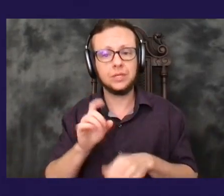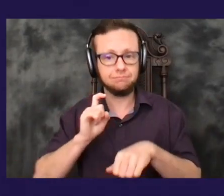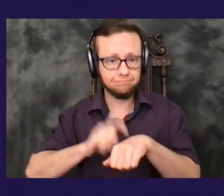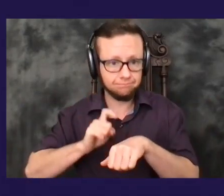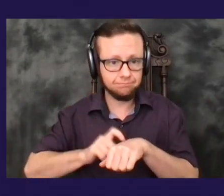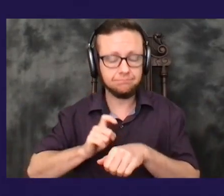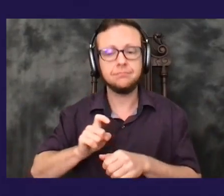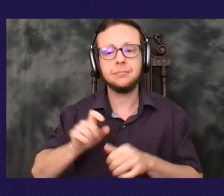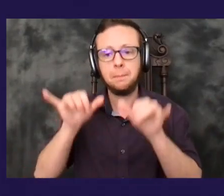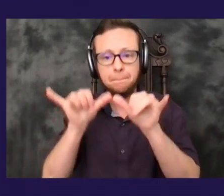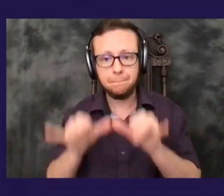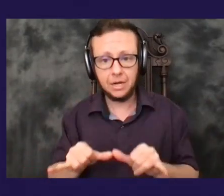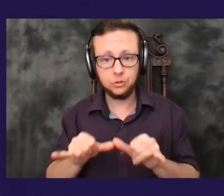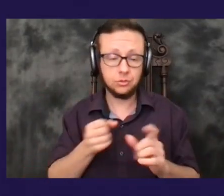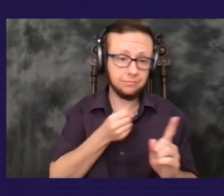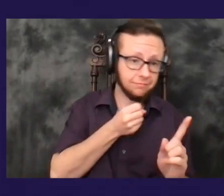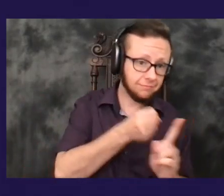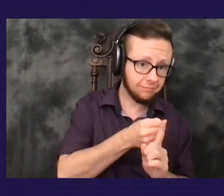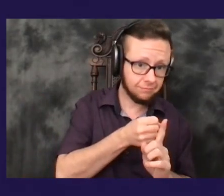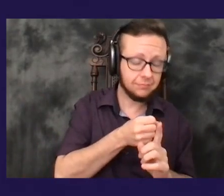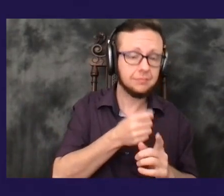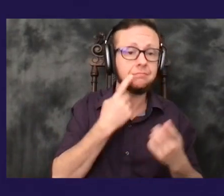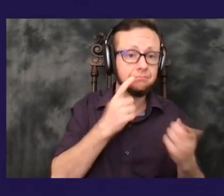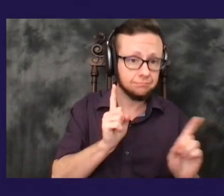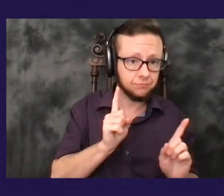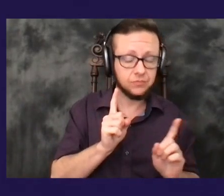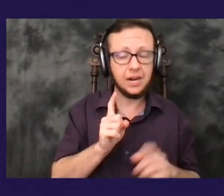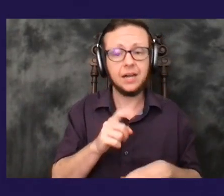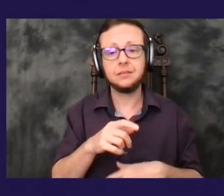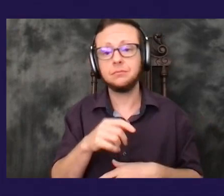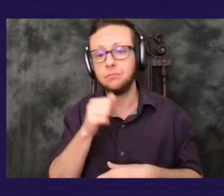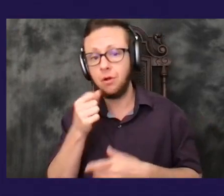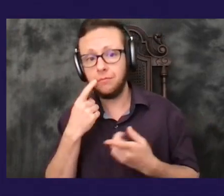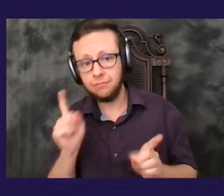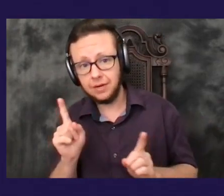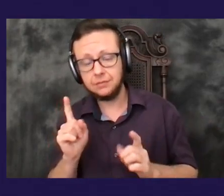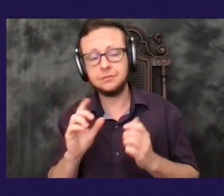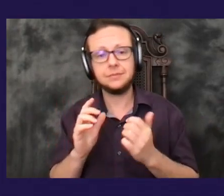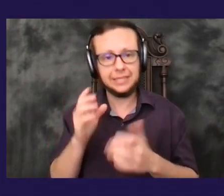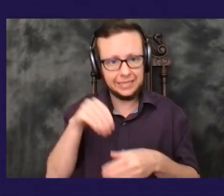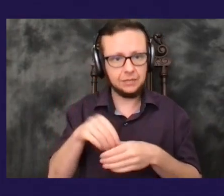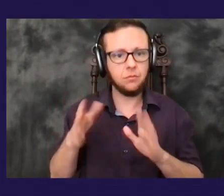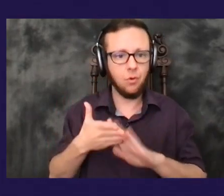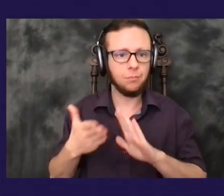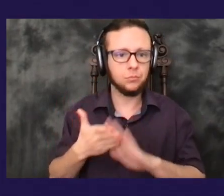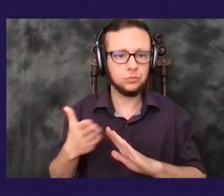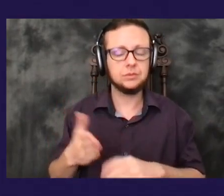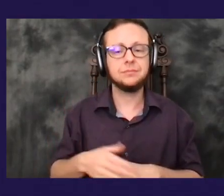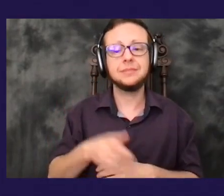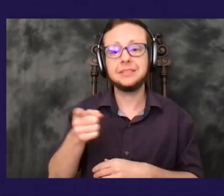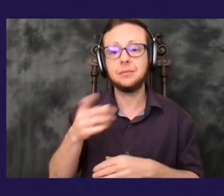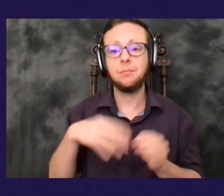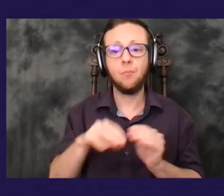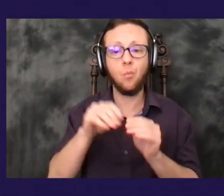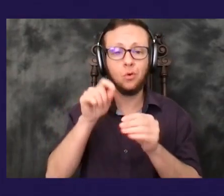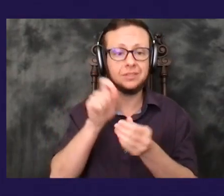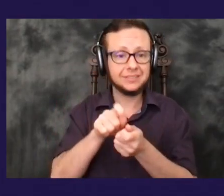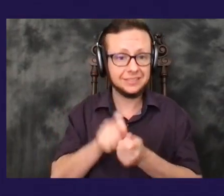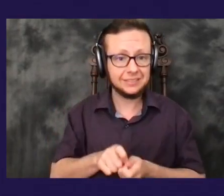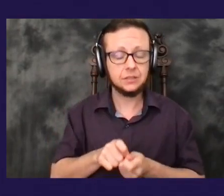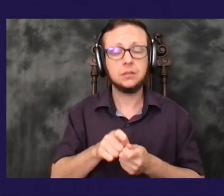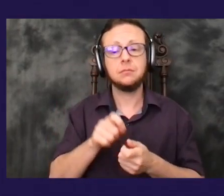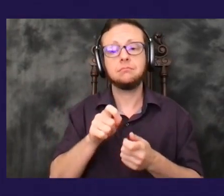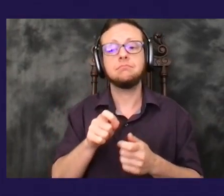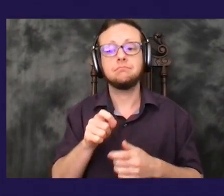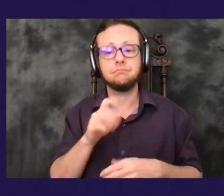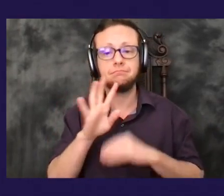these measures to ensure that they're effective and equitable in operation. This more detailed account of legal functions highlights